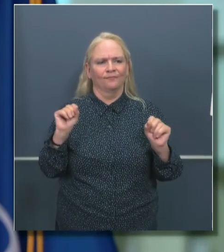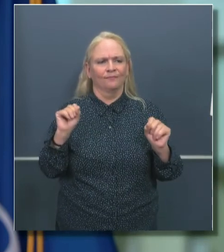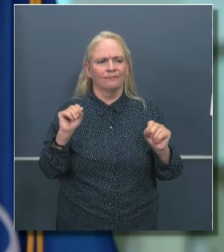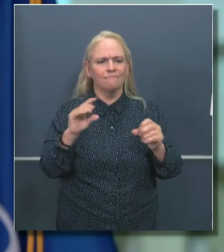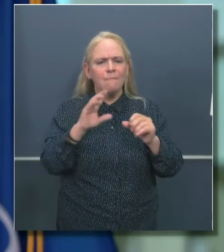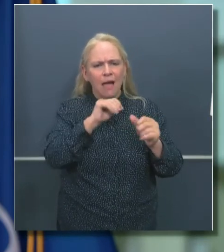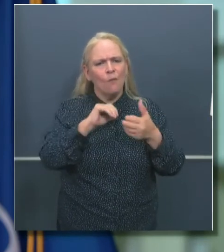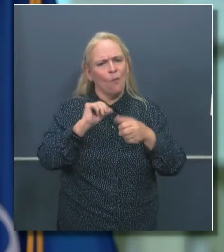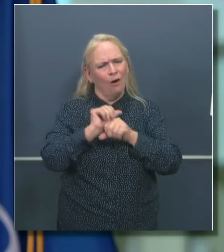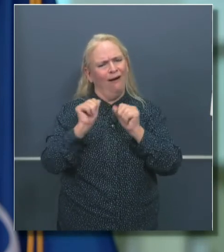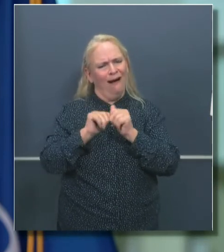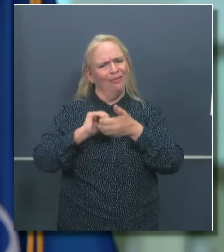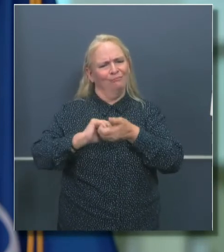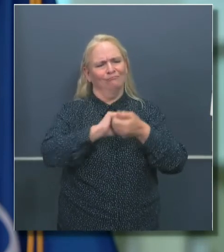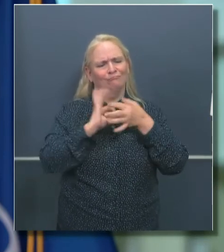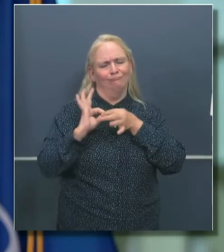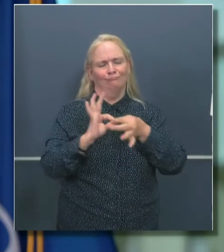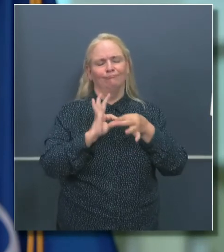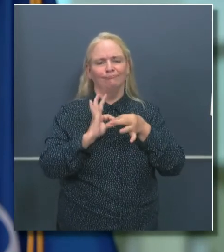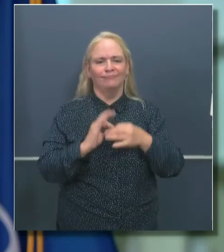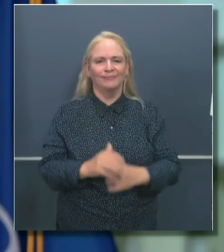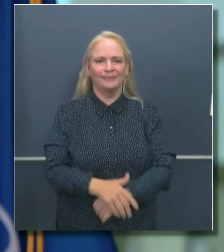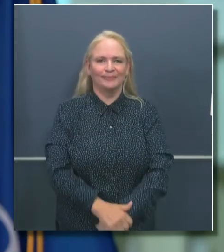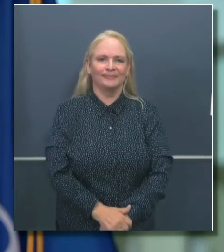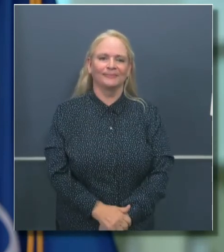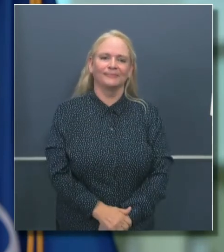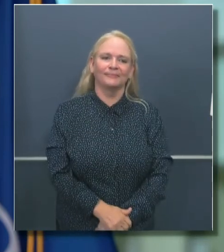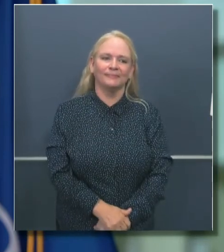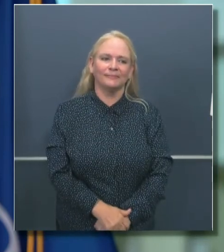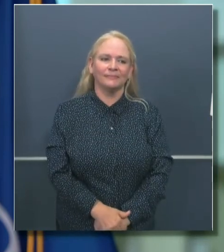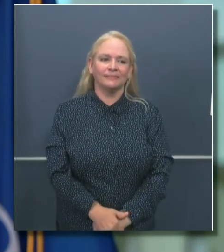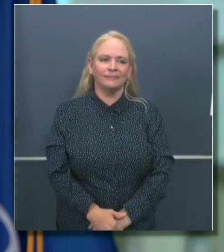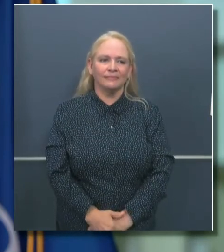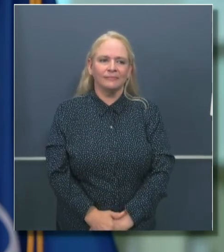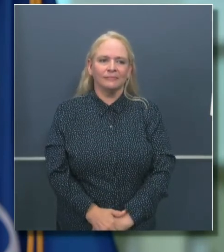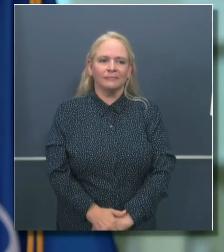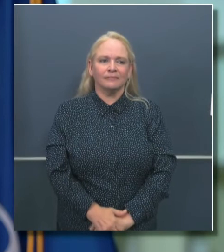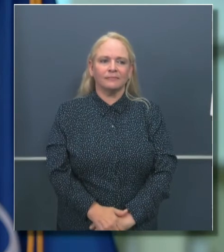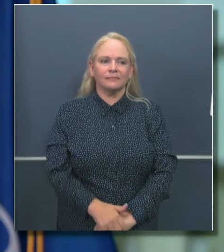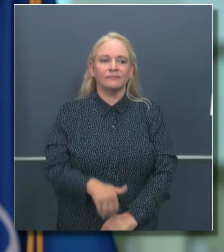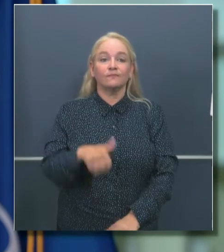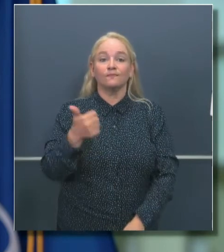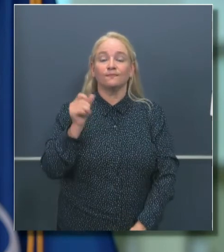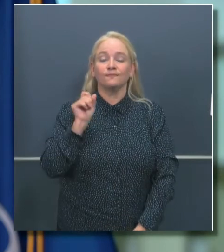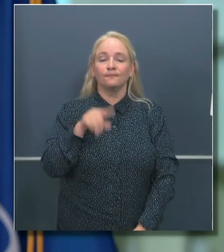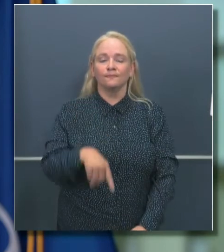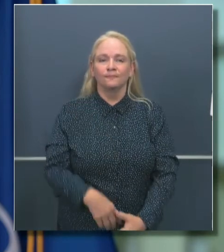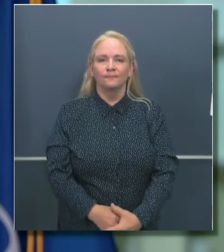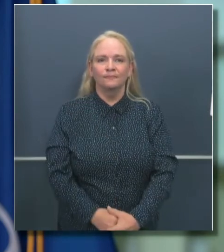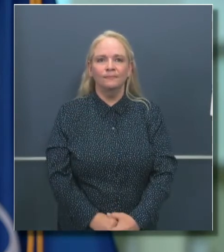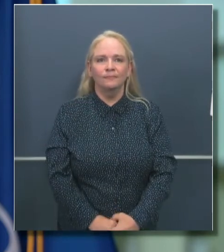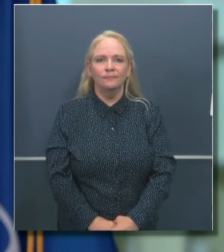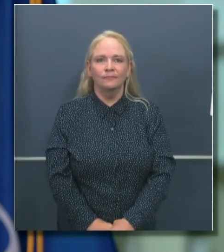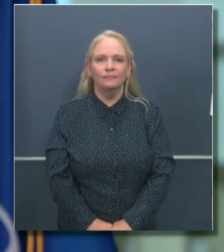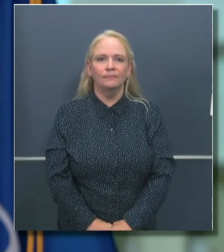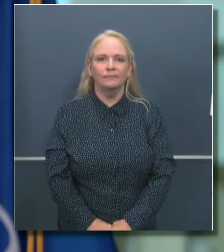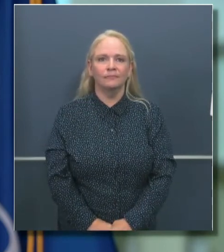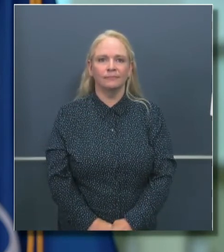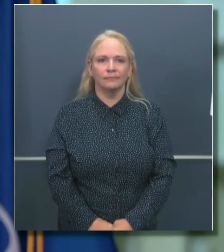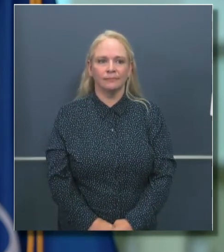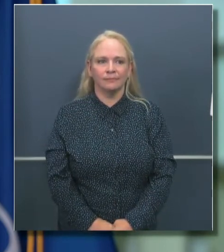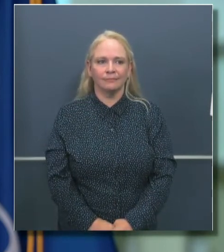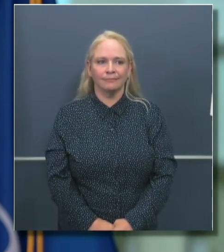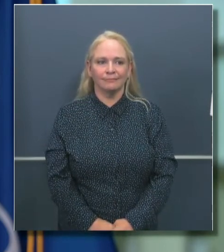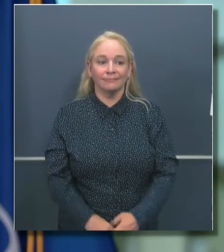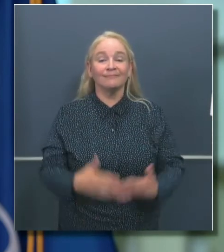that is required at this moment. Bill Willen, LA Times. Hi, Governor. In your ramped-up restrictions that you